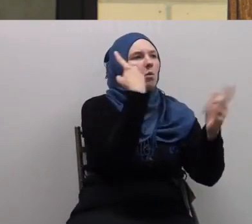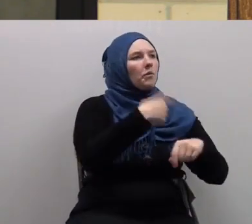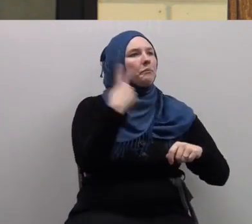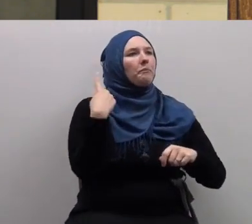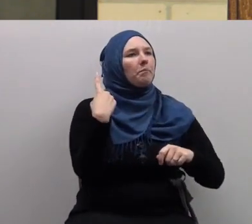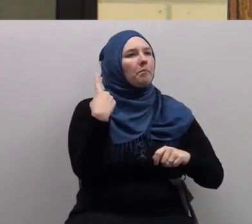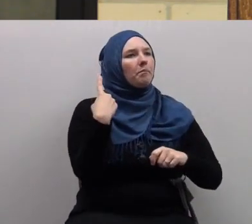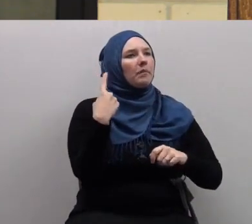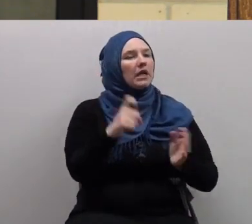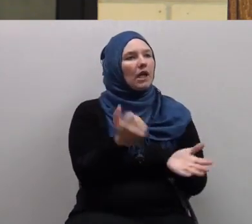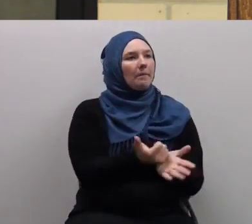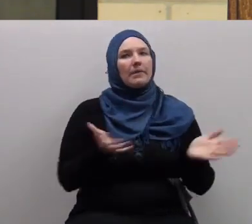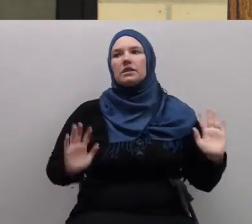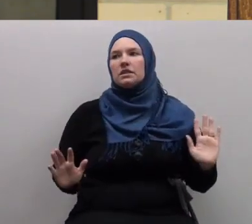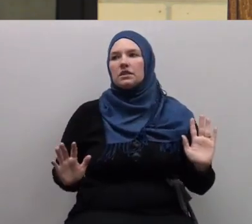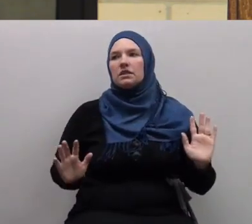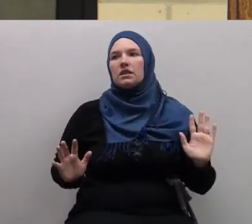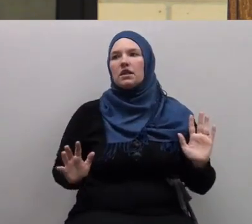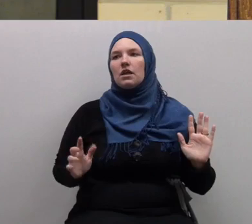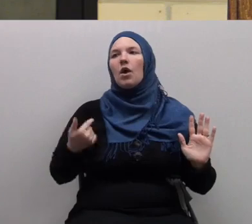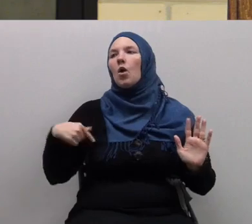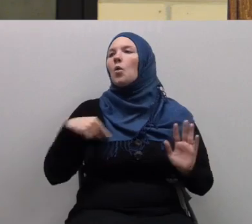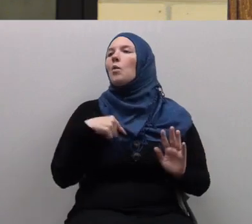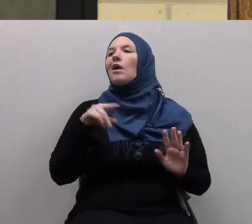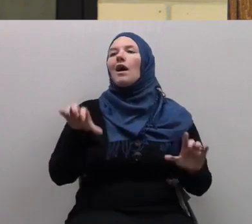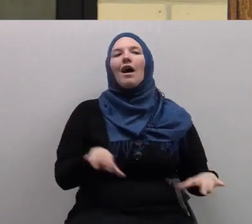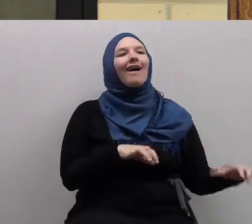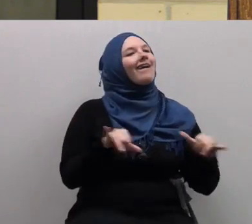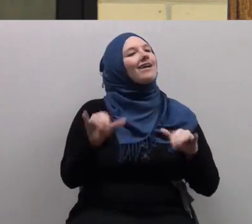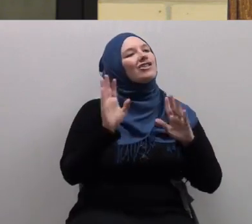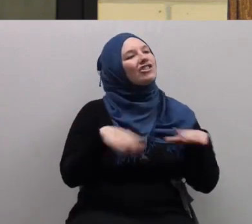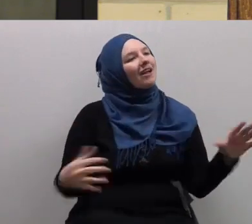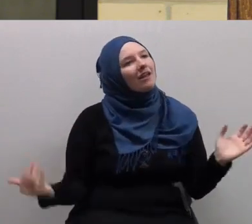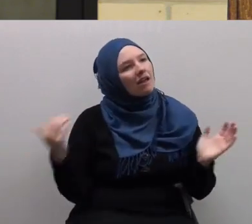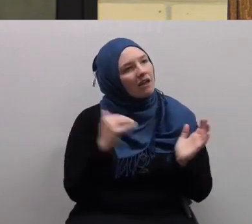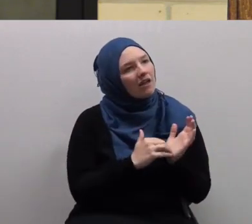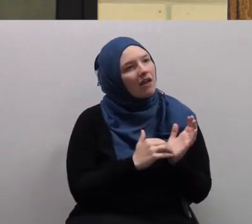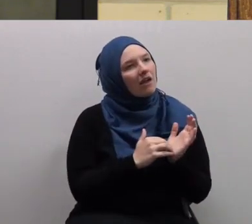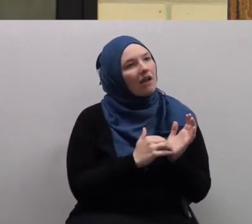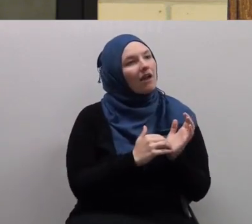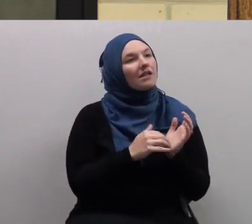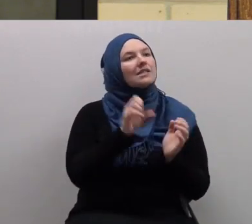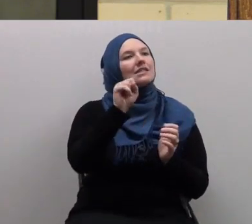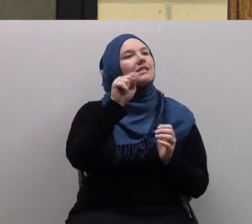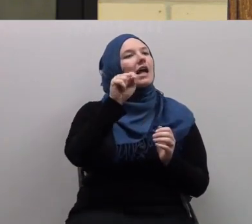So we're dealing with Allah as an available standby resource.